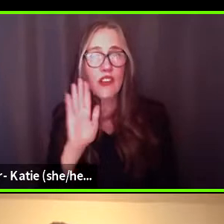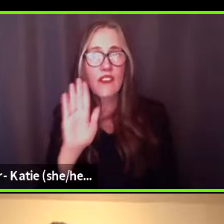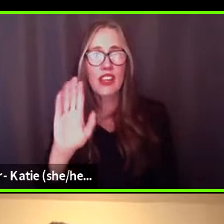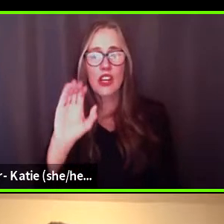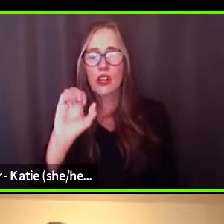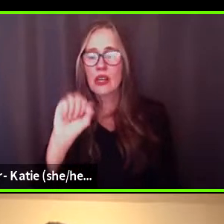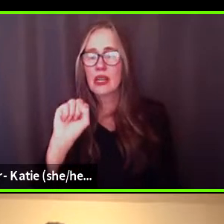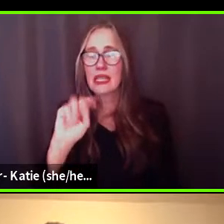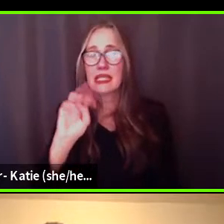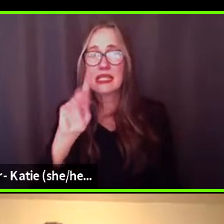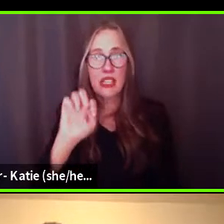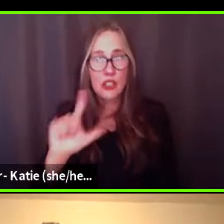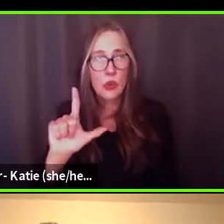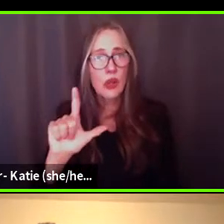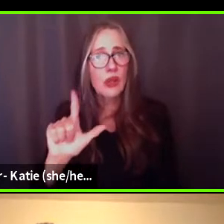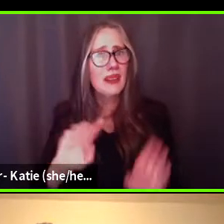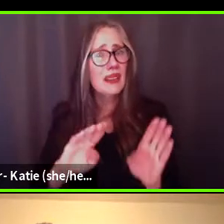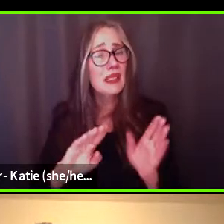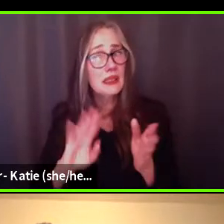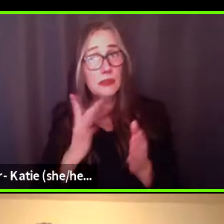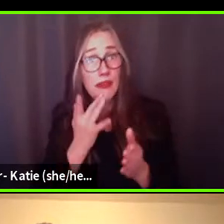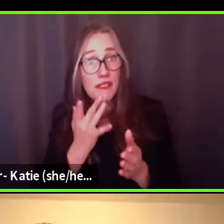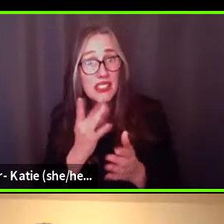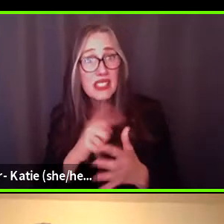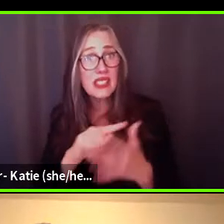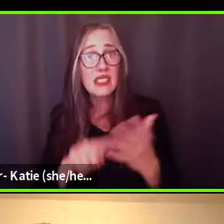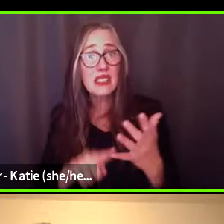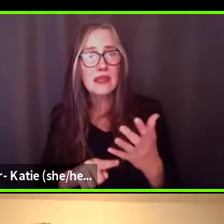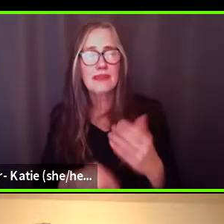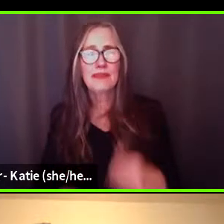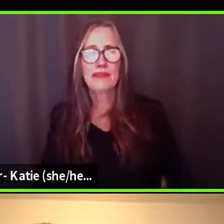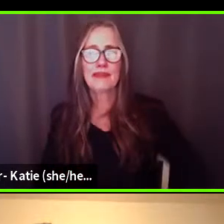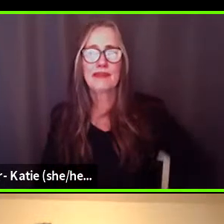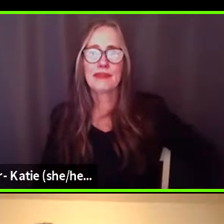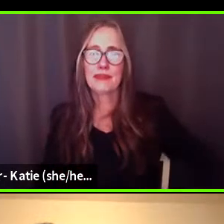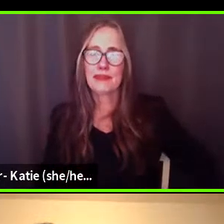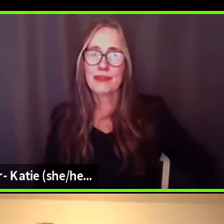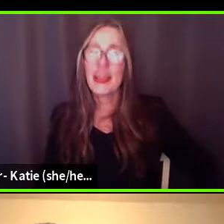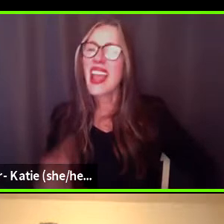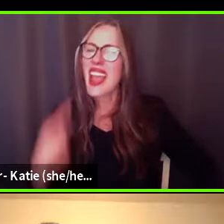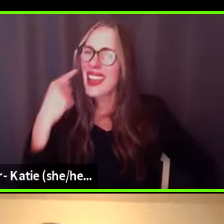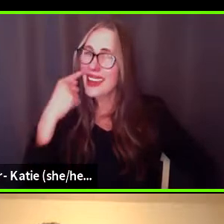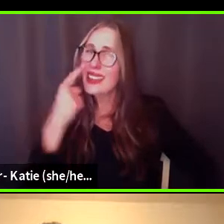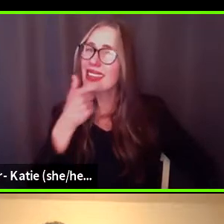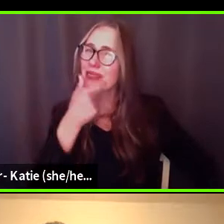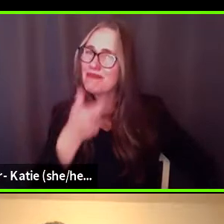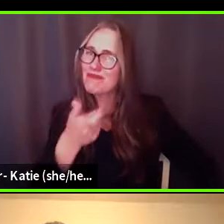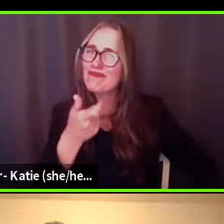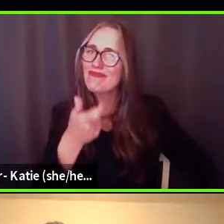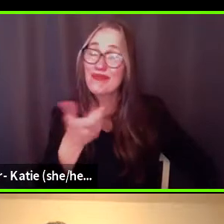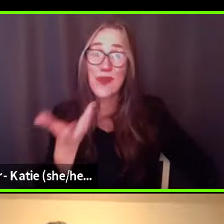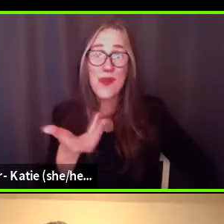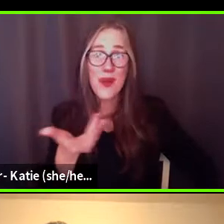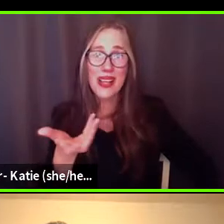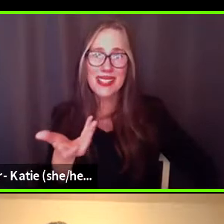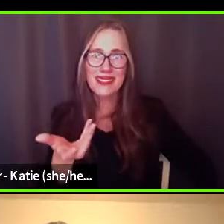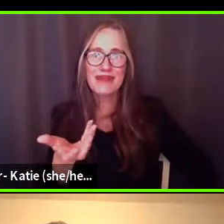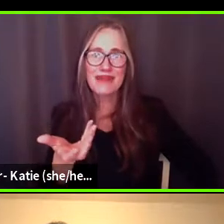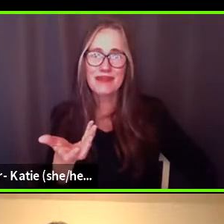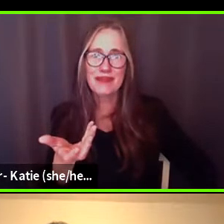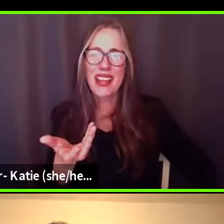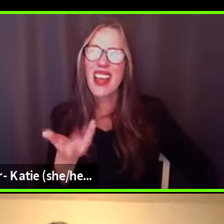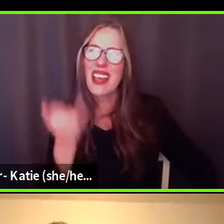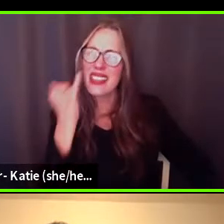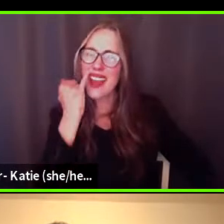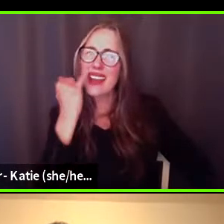me um i'm also intrigued about the constructions of class as part of a eugenic project um and i would love to see